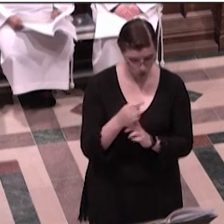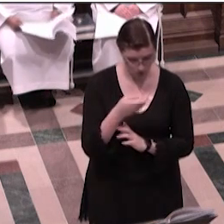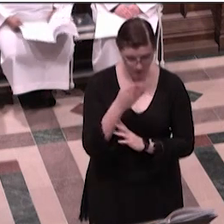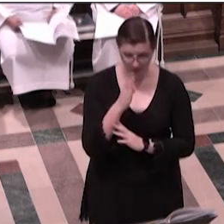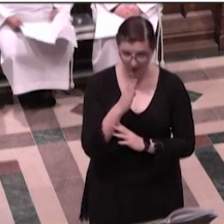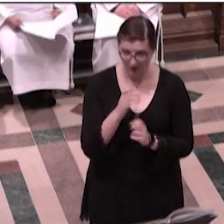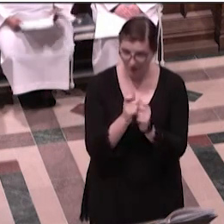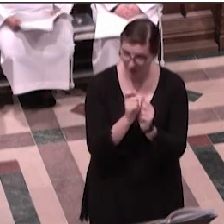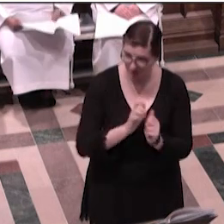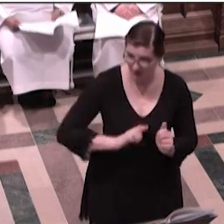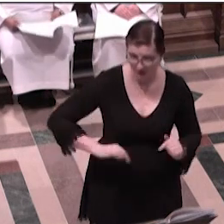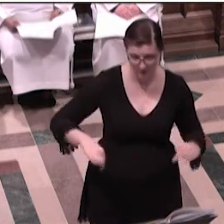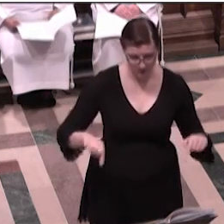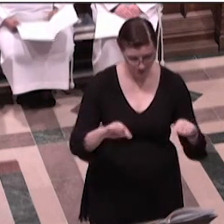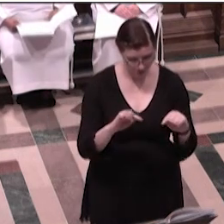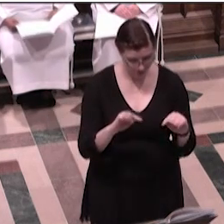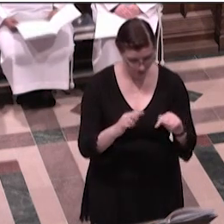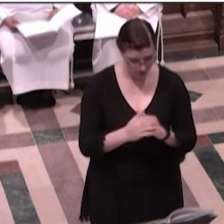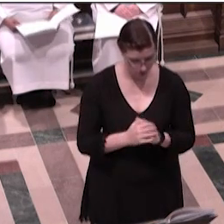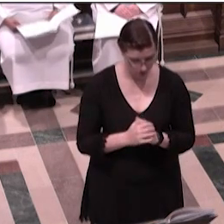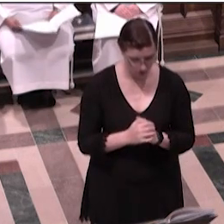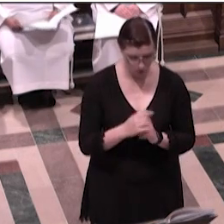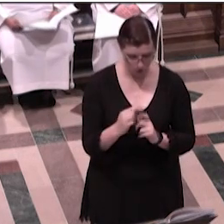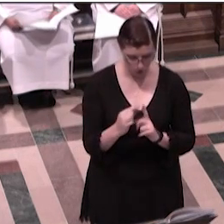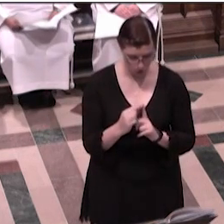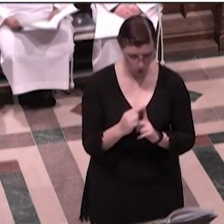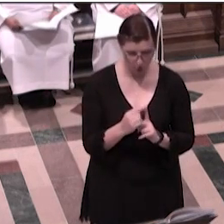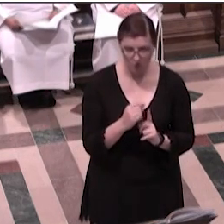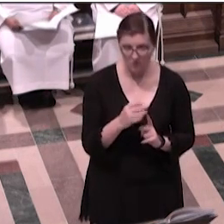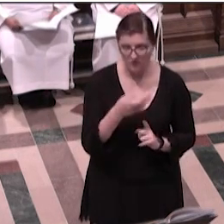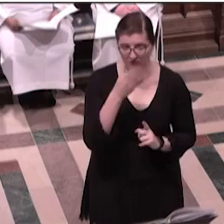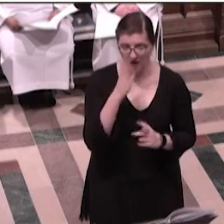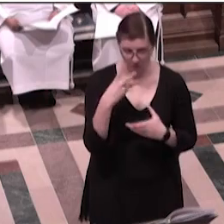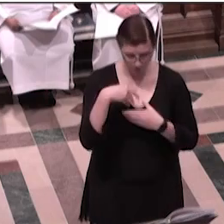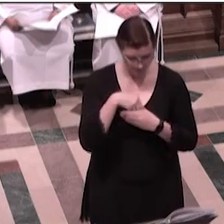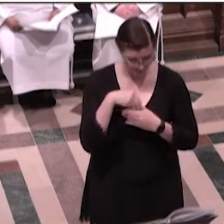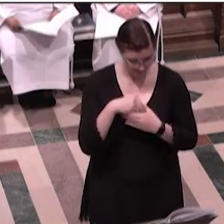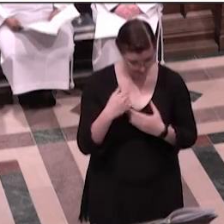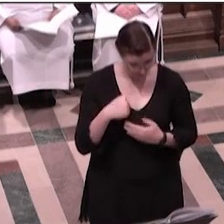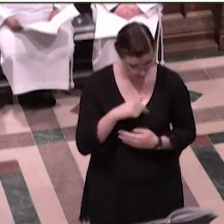us, for the word of God within us.